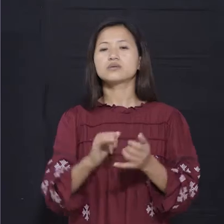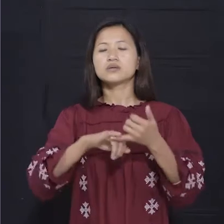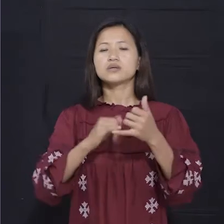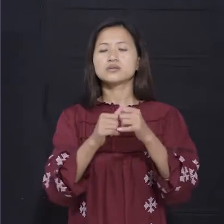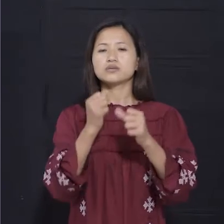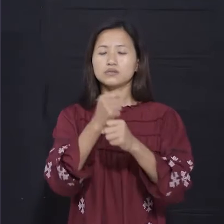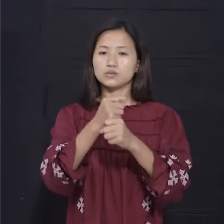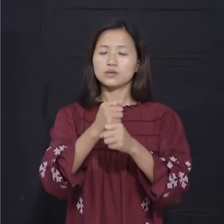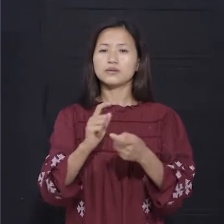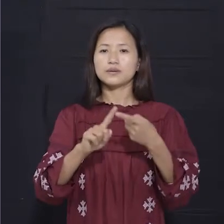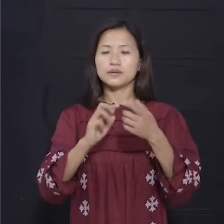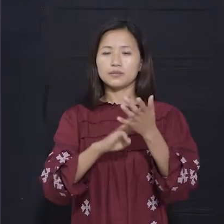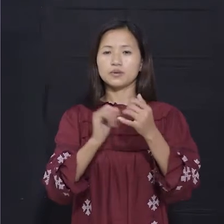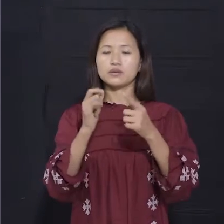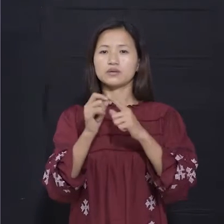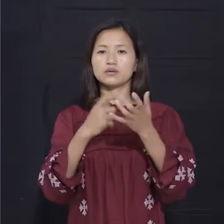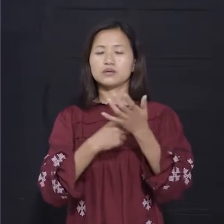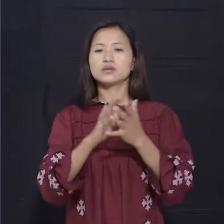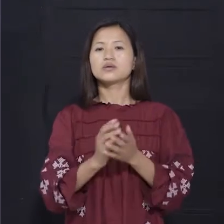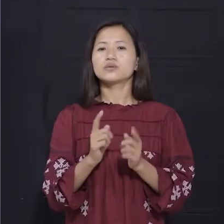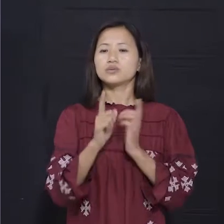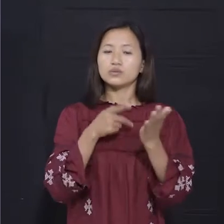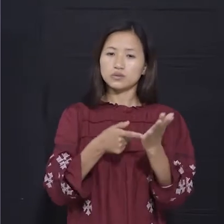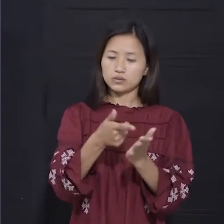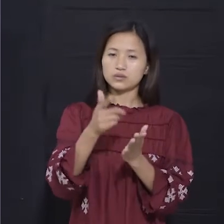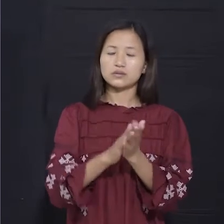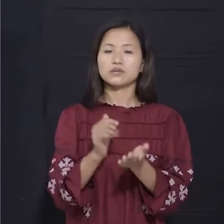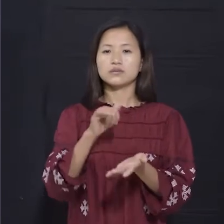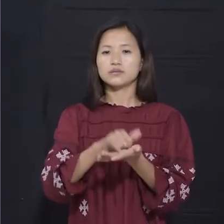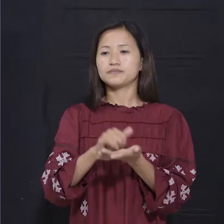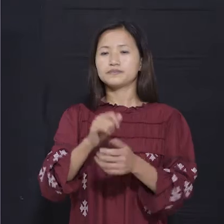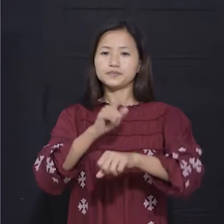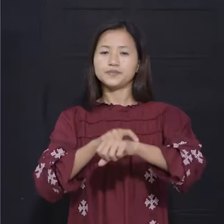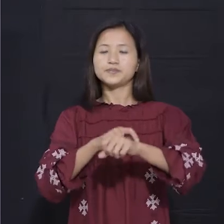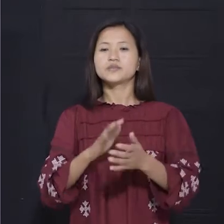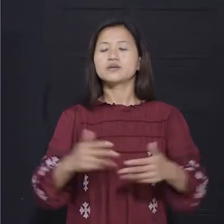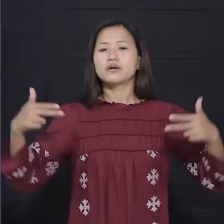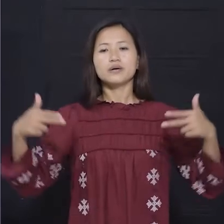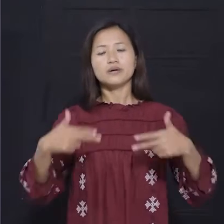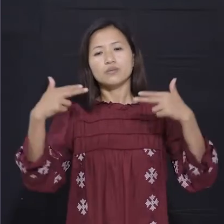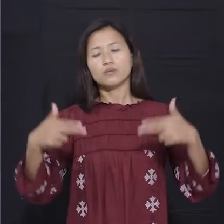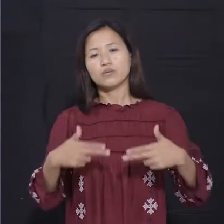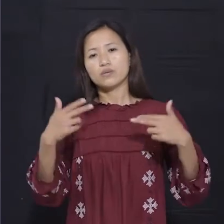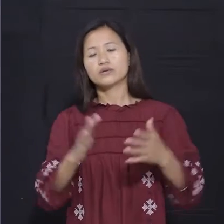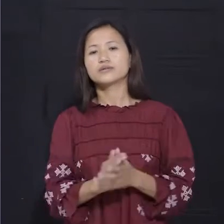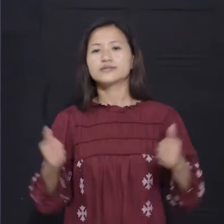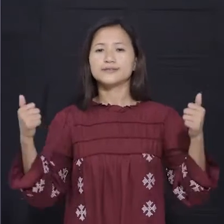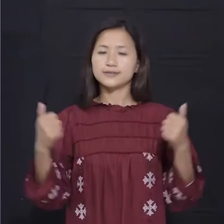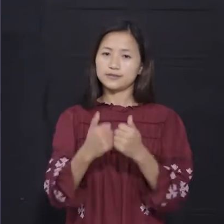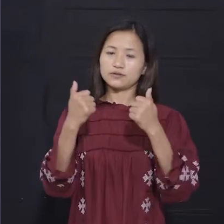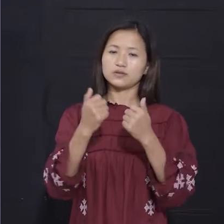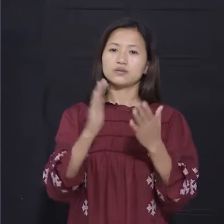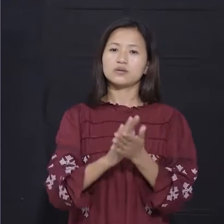the Gupta Empire, where Skandagupta was the ruler that time. They had a war, and Skandagupta defeated